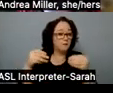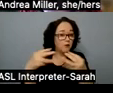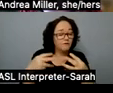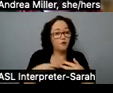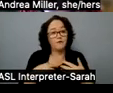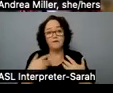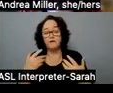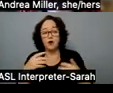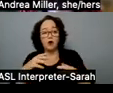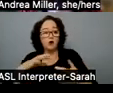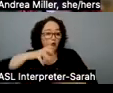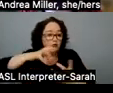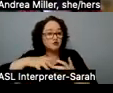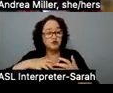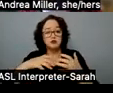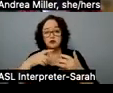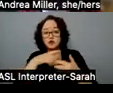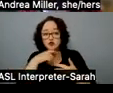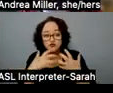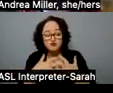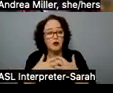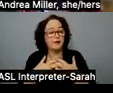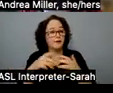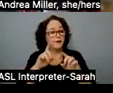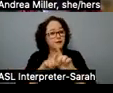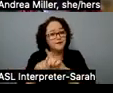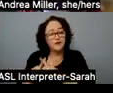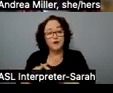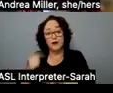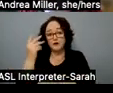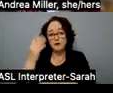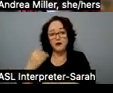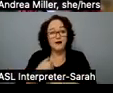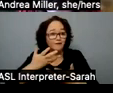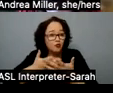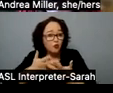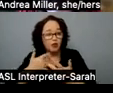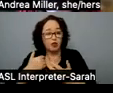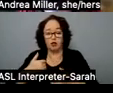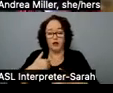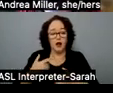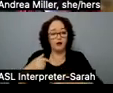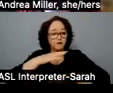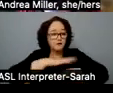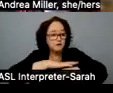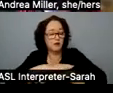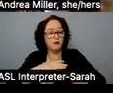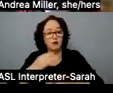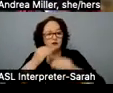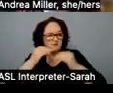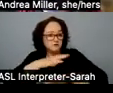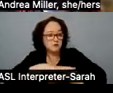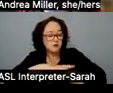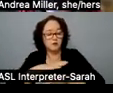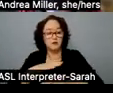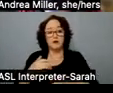project sites all have playgrounds with picnic tables and benches and grills. All the units are Energy Star certified with Energy